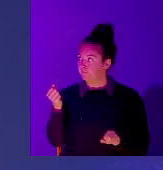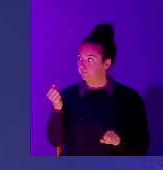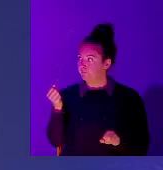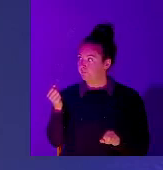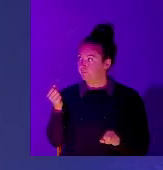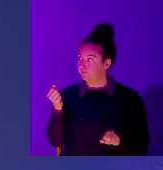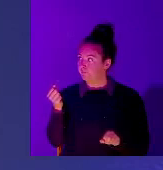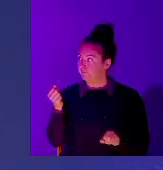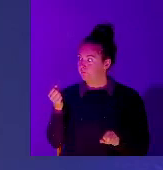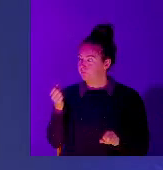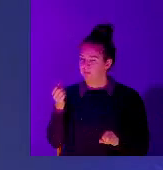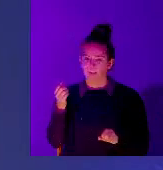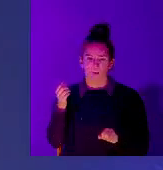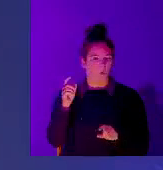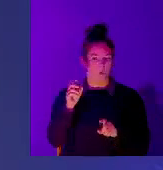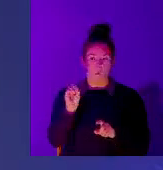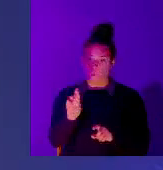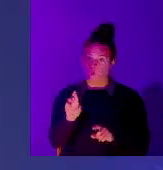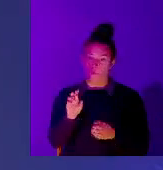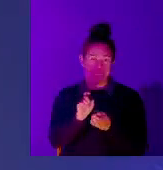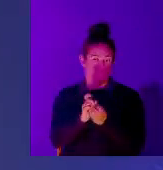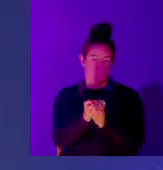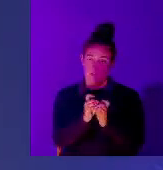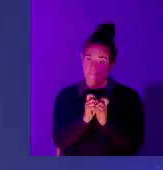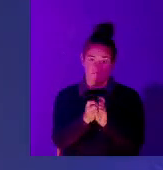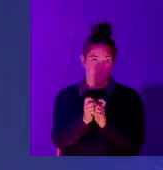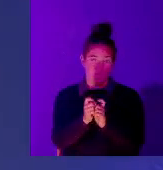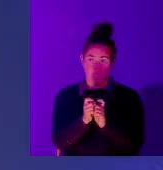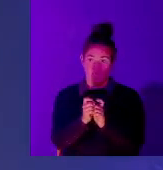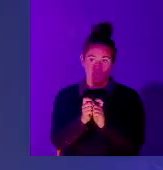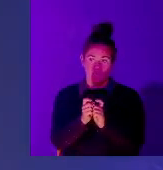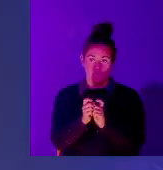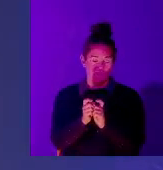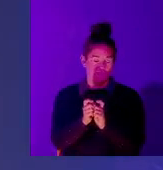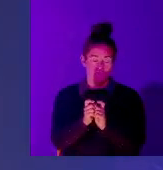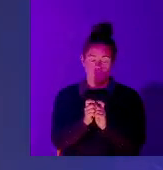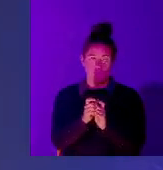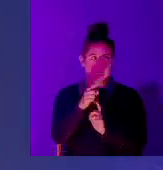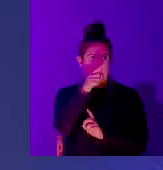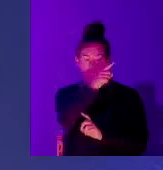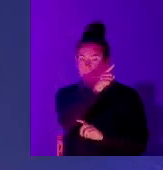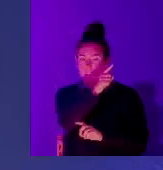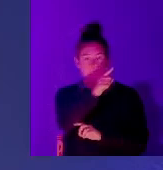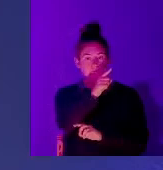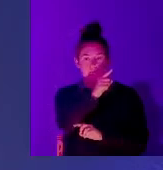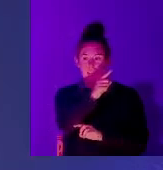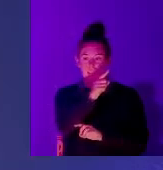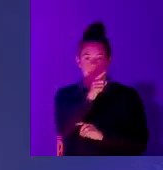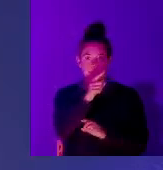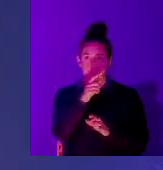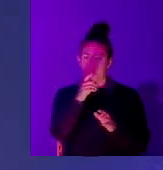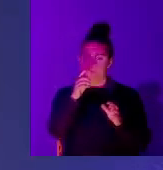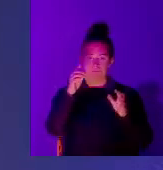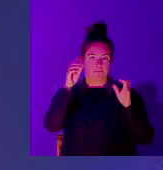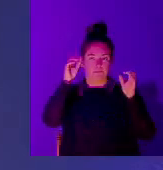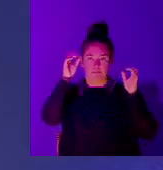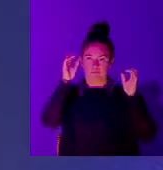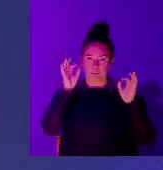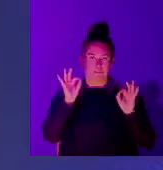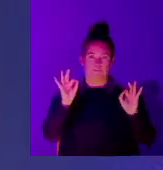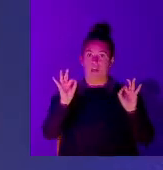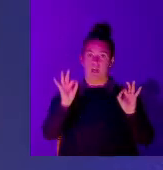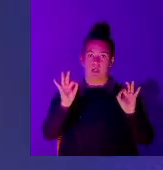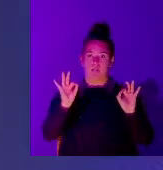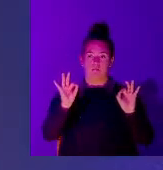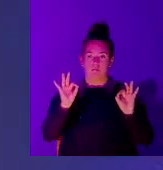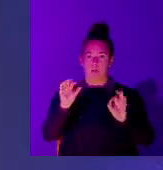modify them in any way. He is the divine arbiter, and He will be